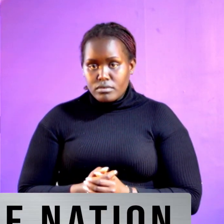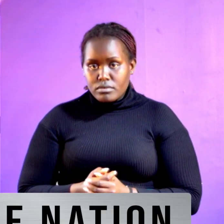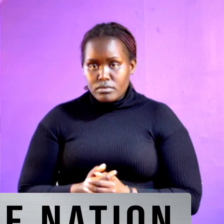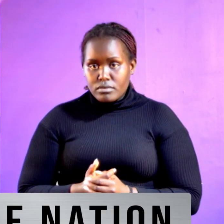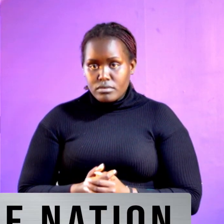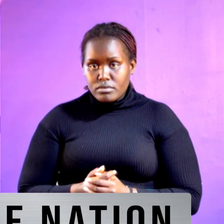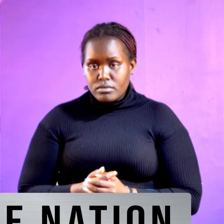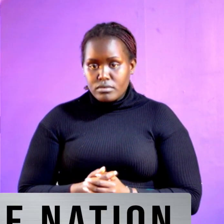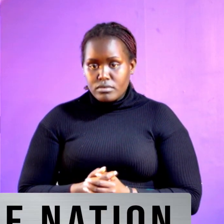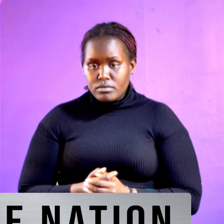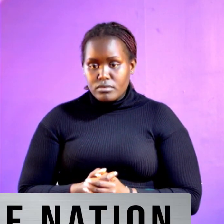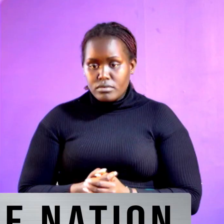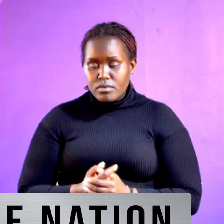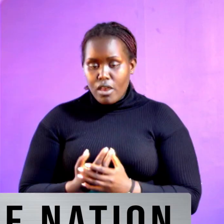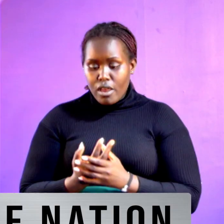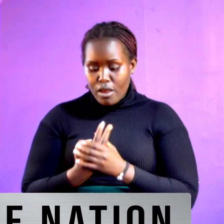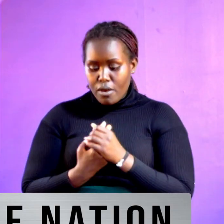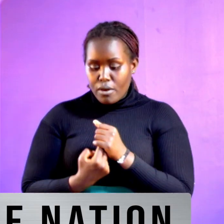In all fairness,